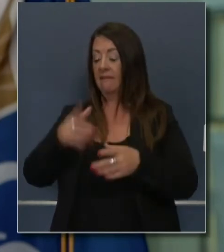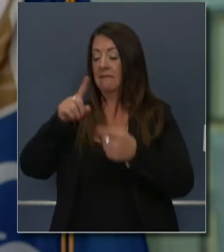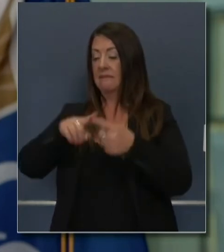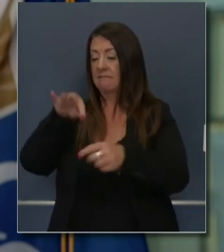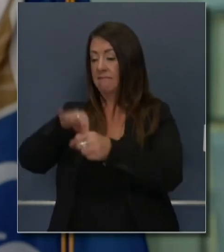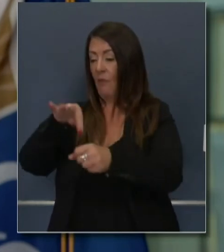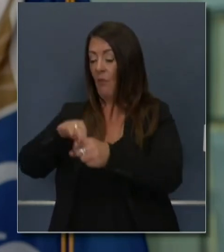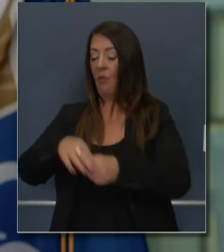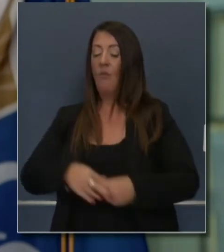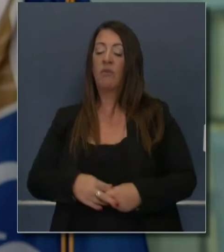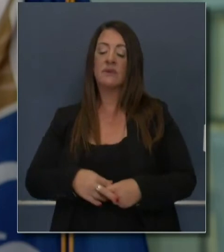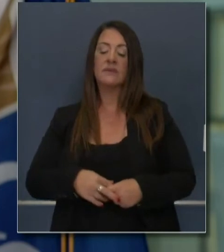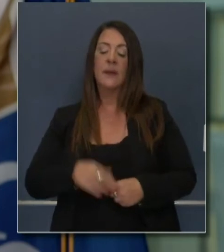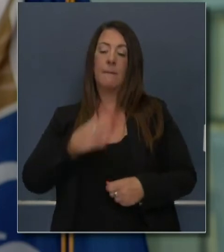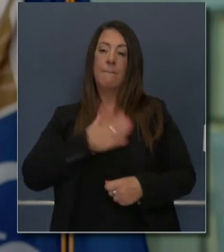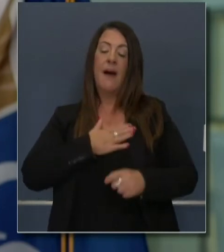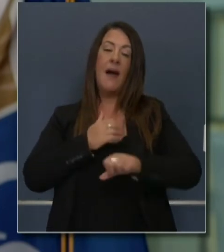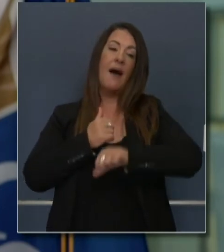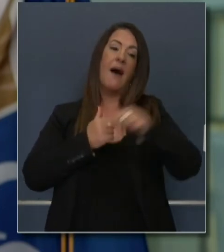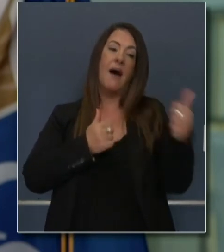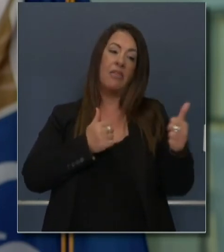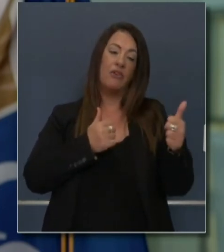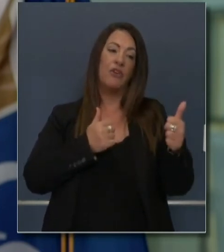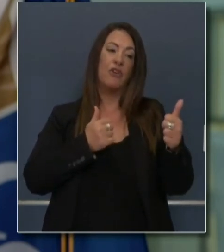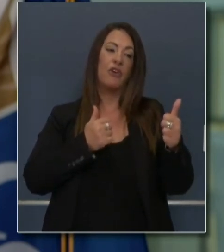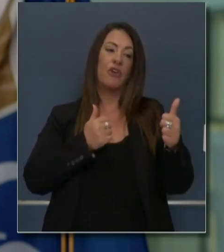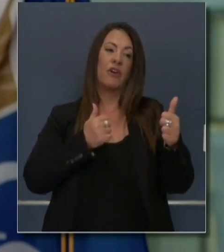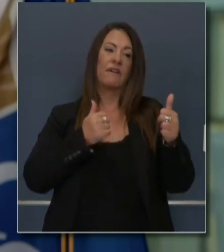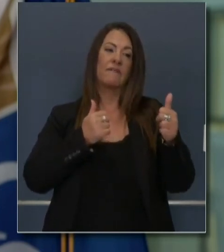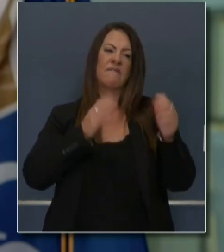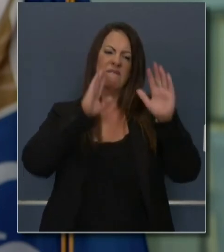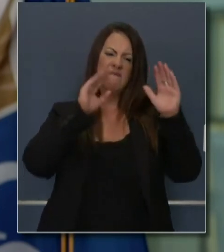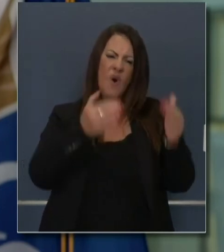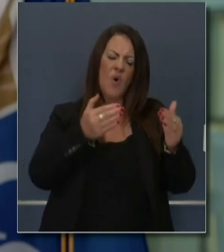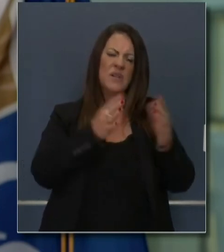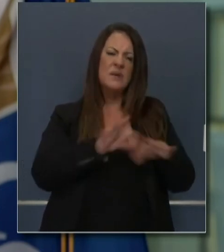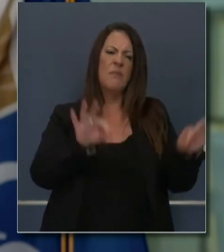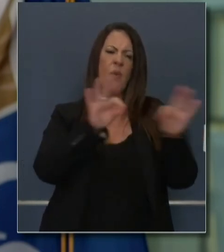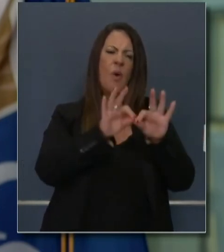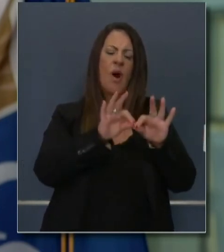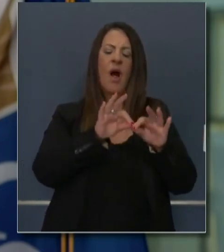may be about other things, distractions, little things that